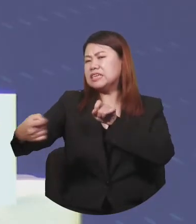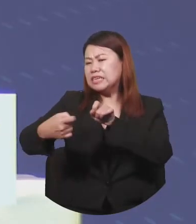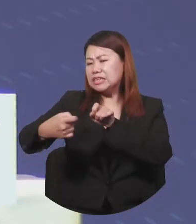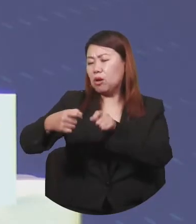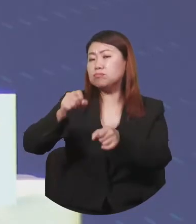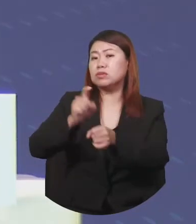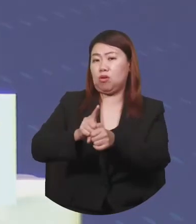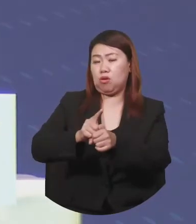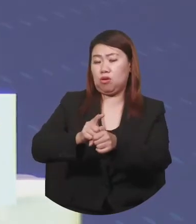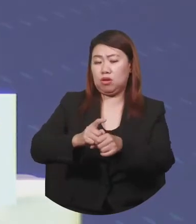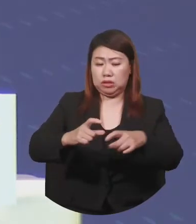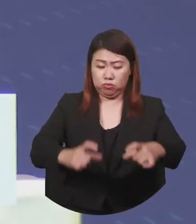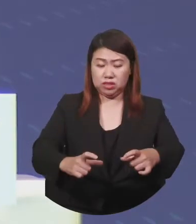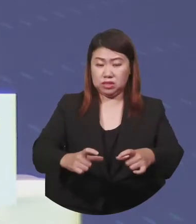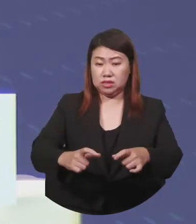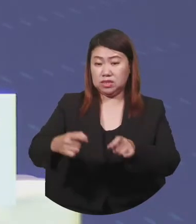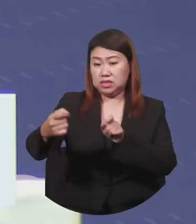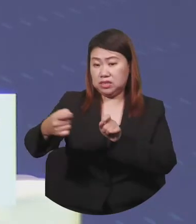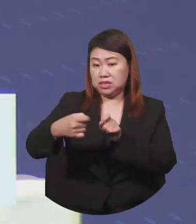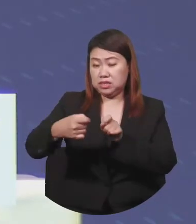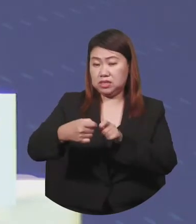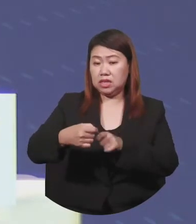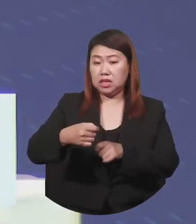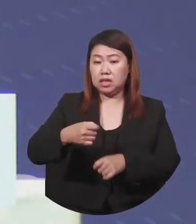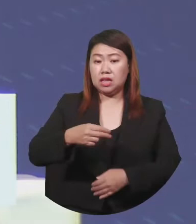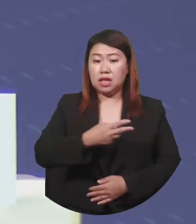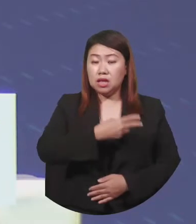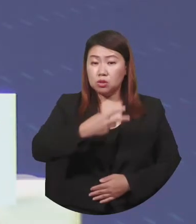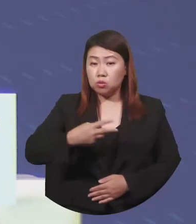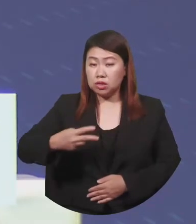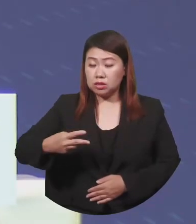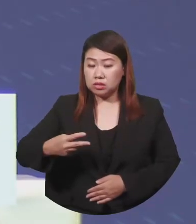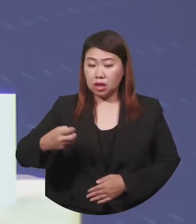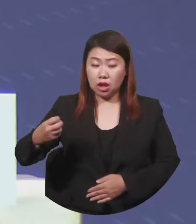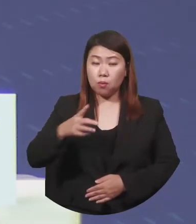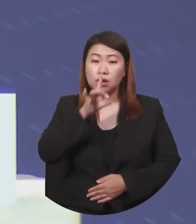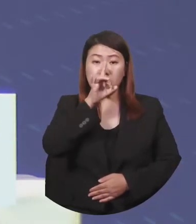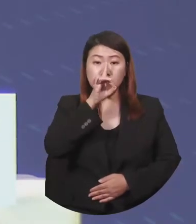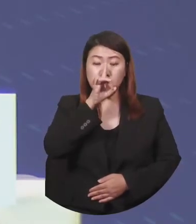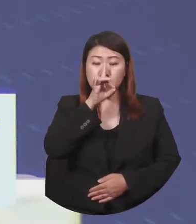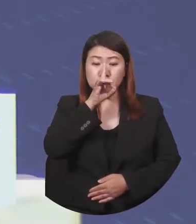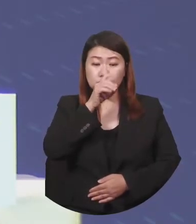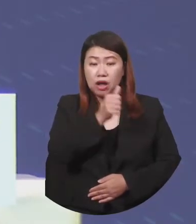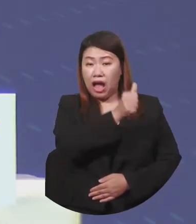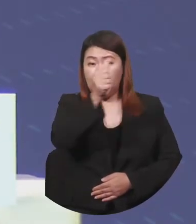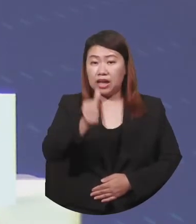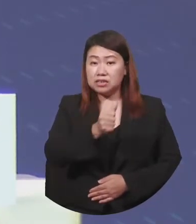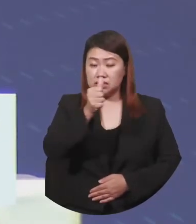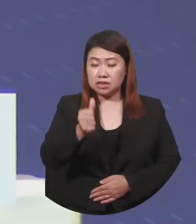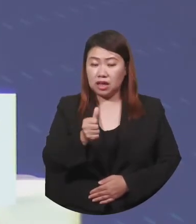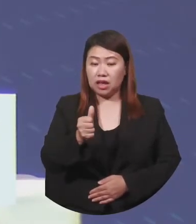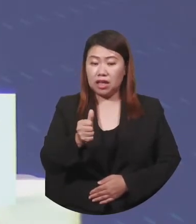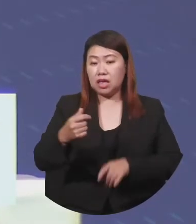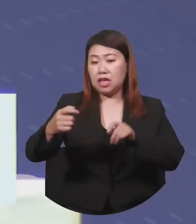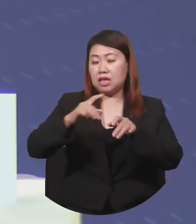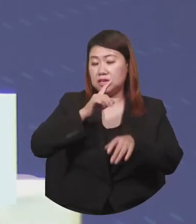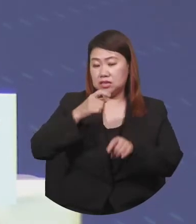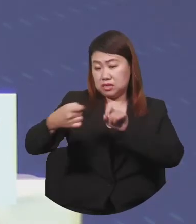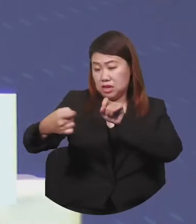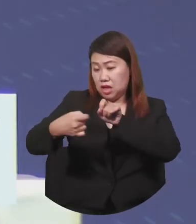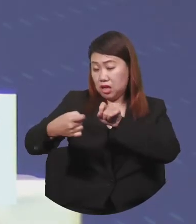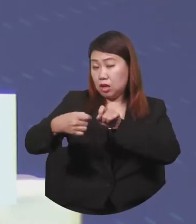Indonesia or Central Asian countries. So the role of local governments. So